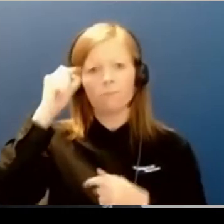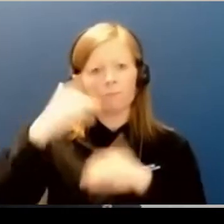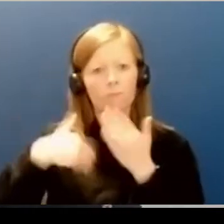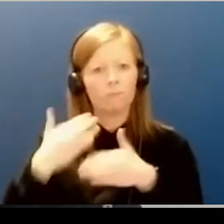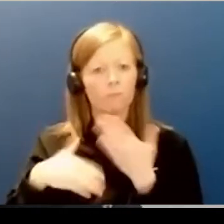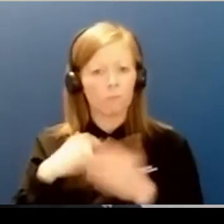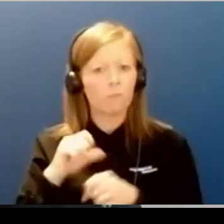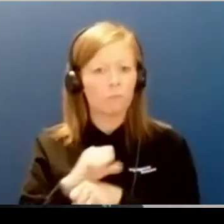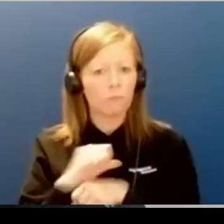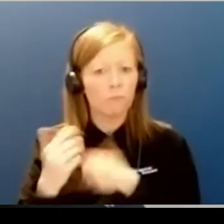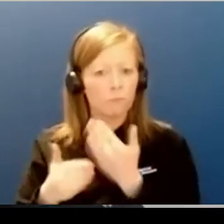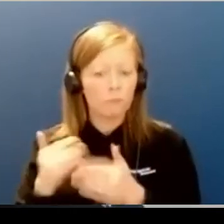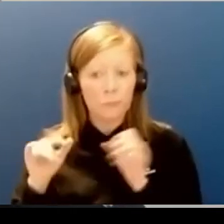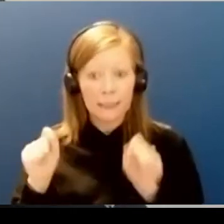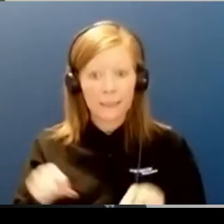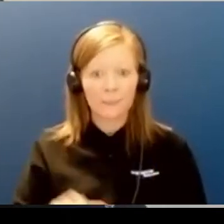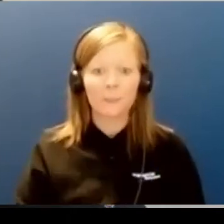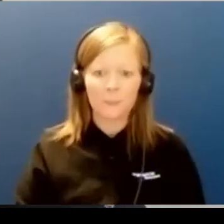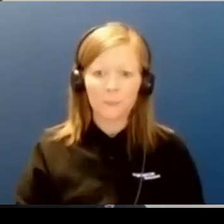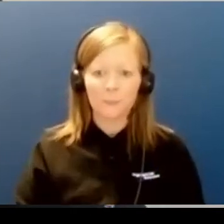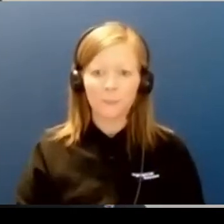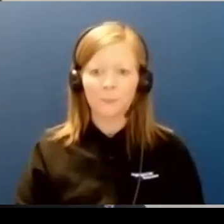with.